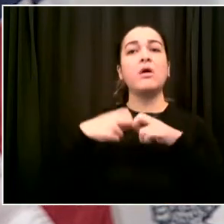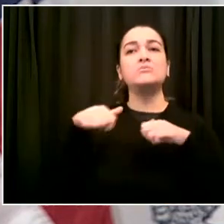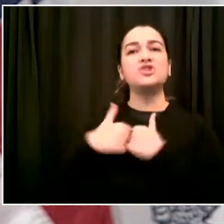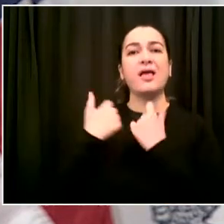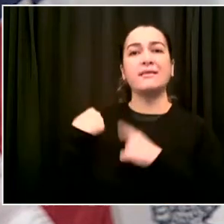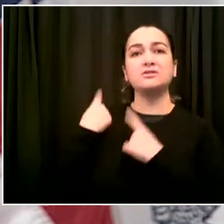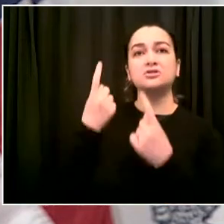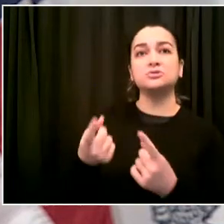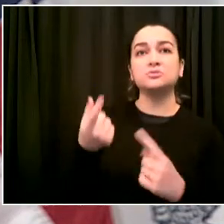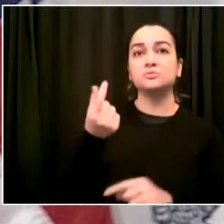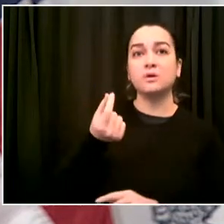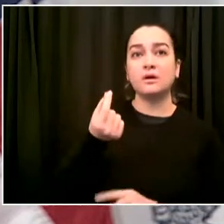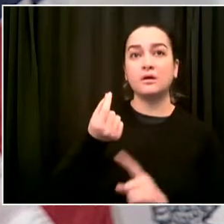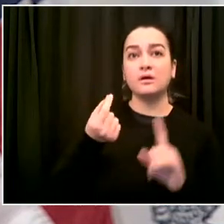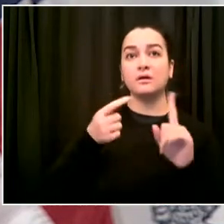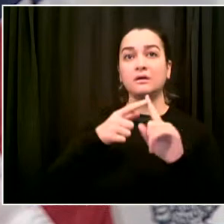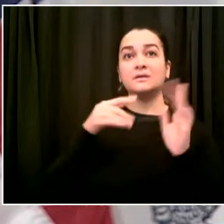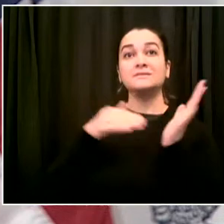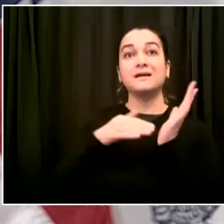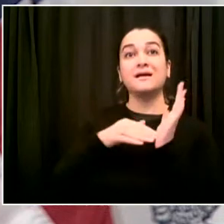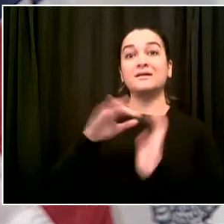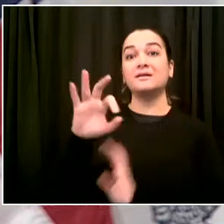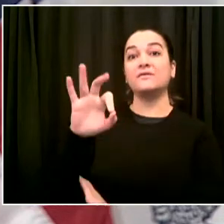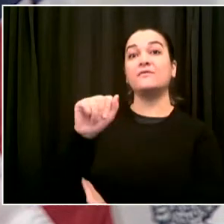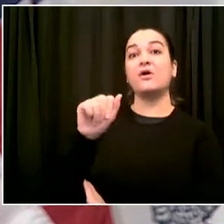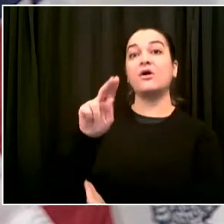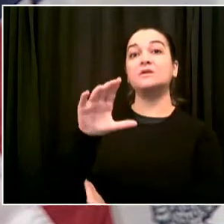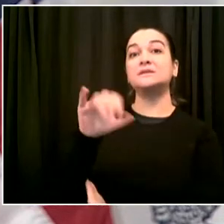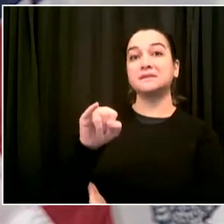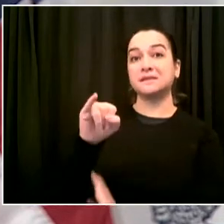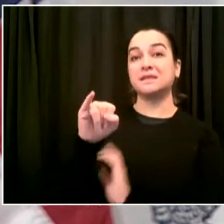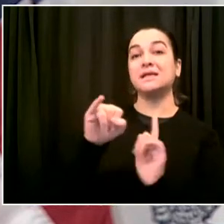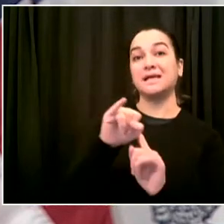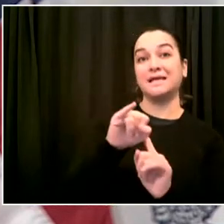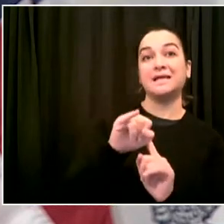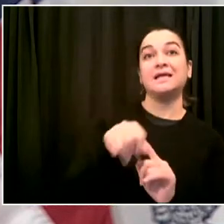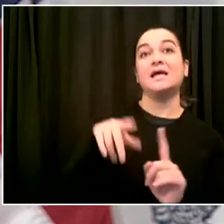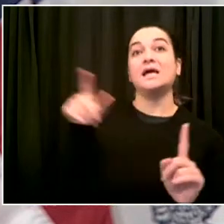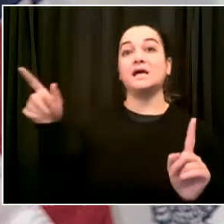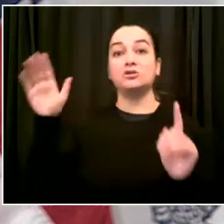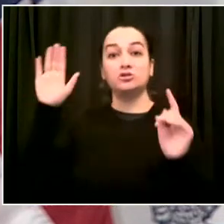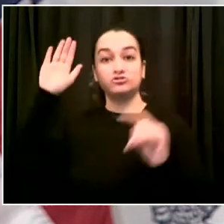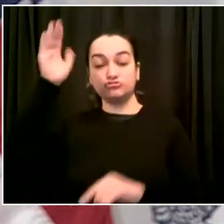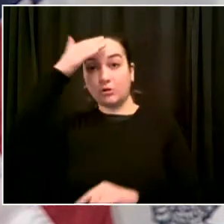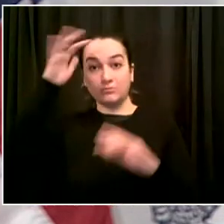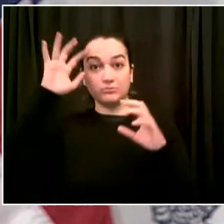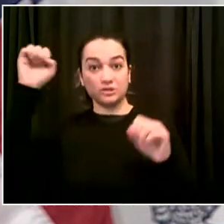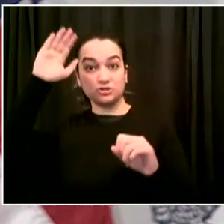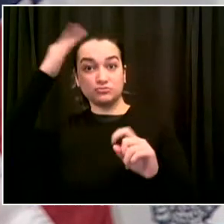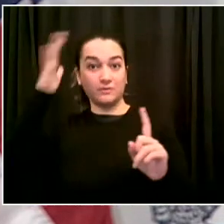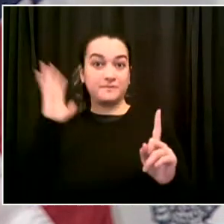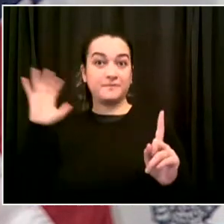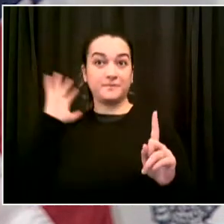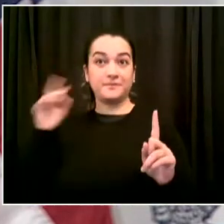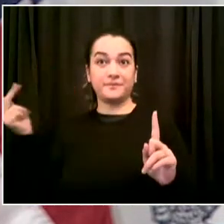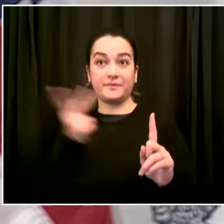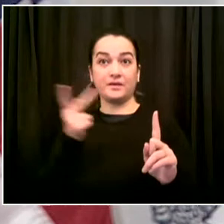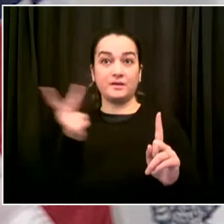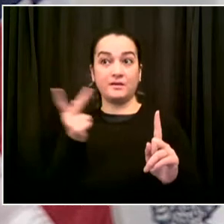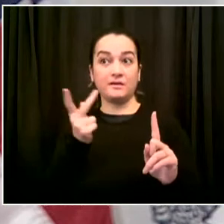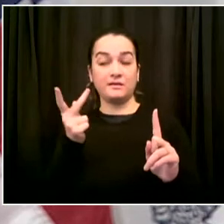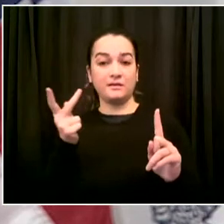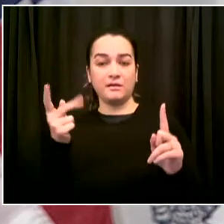leaders, literally not talking to them or criticizing them publicly. That led to some of the